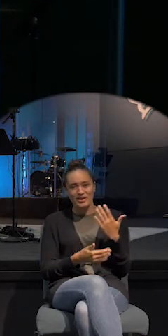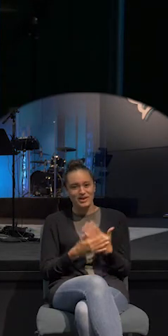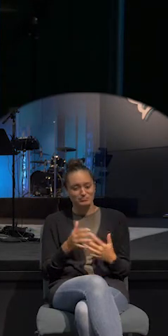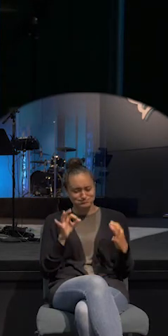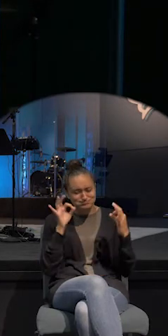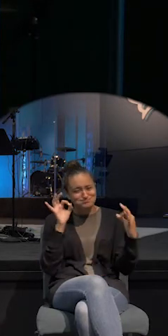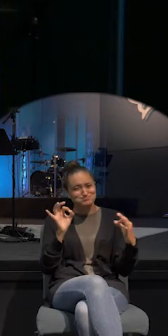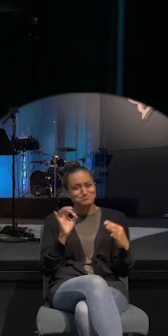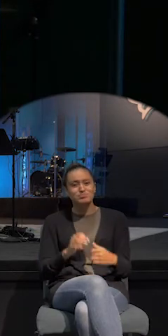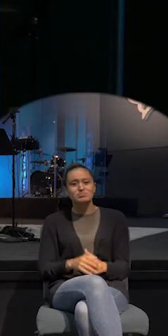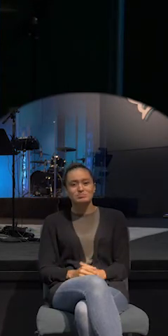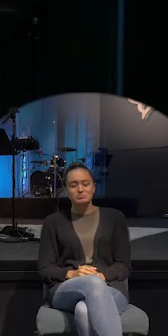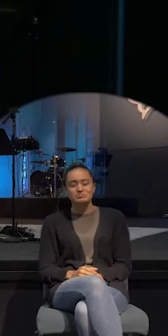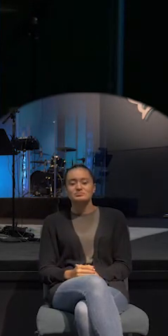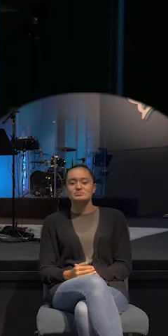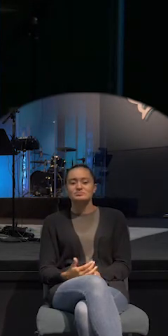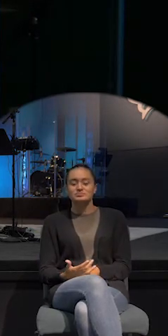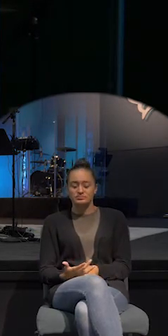Now,